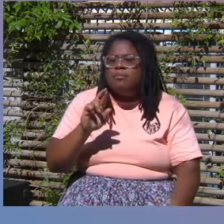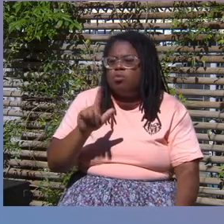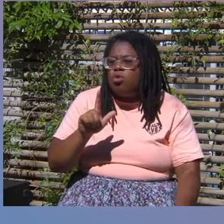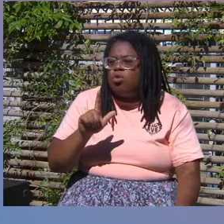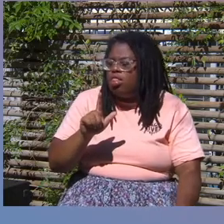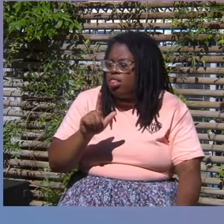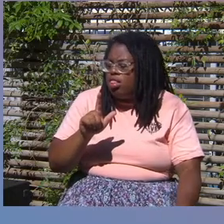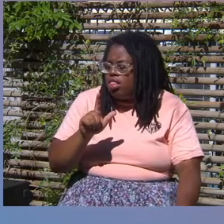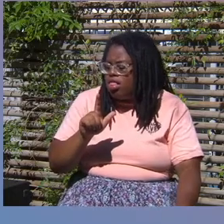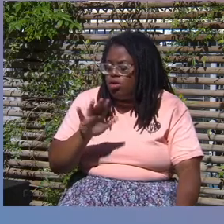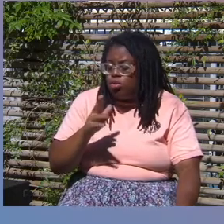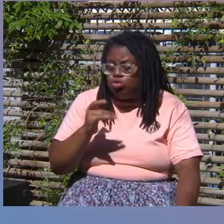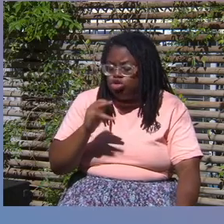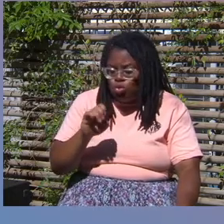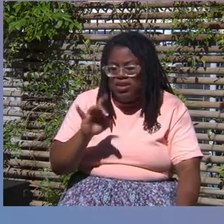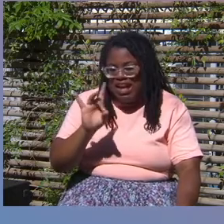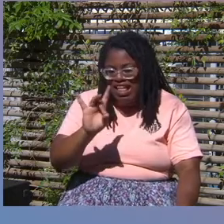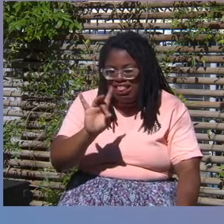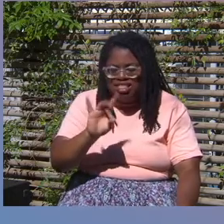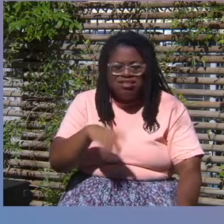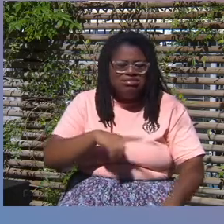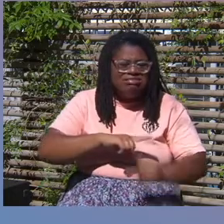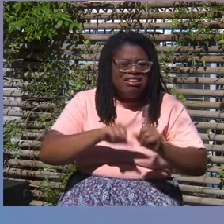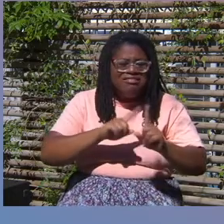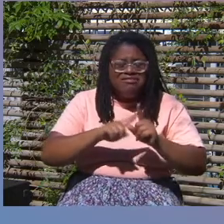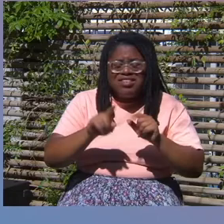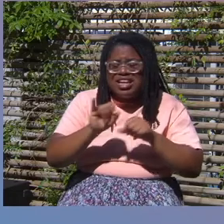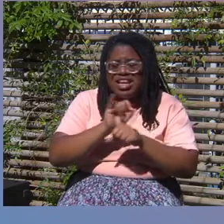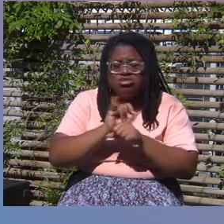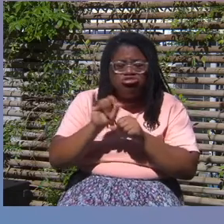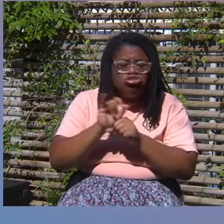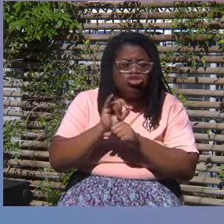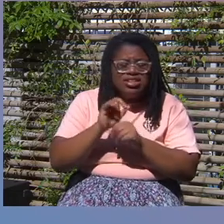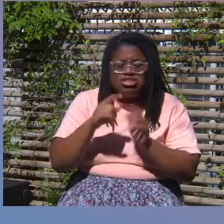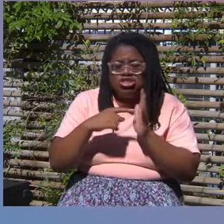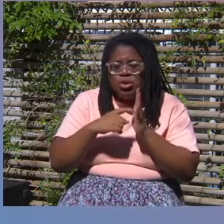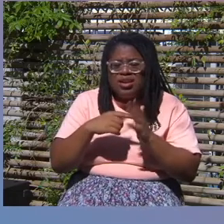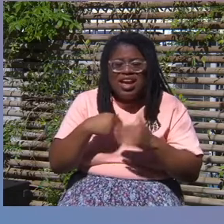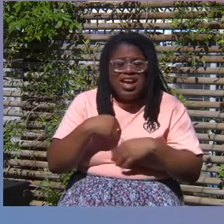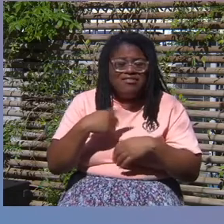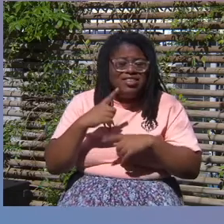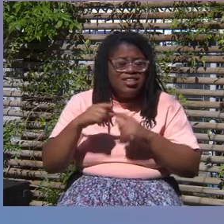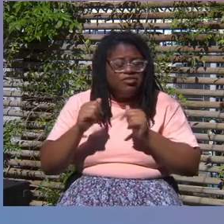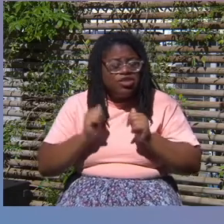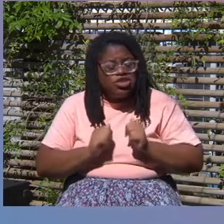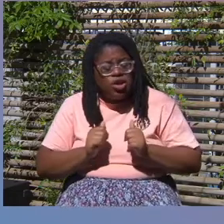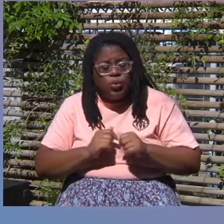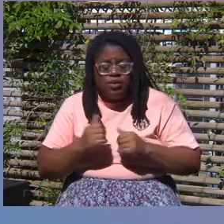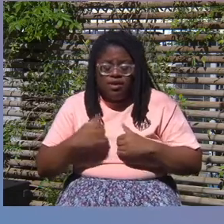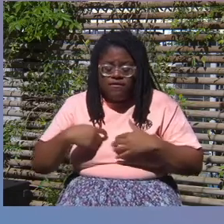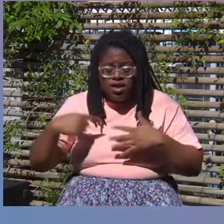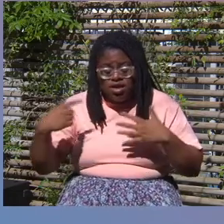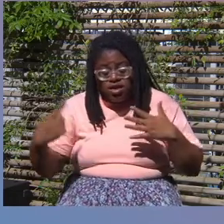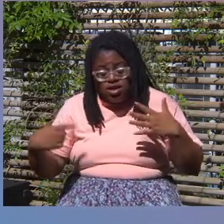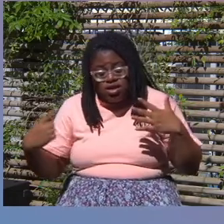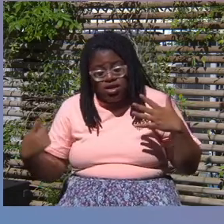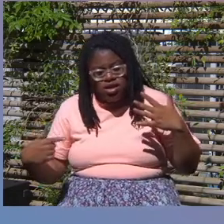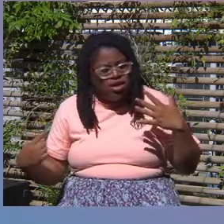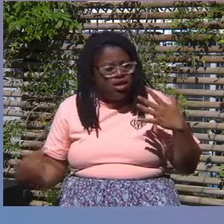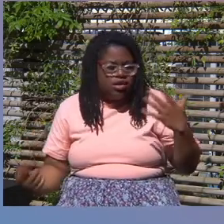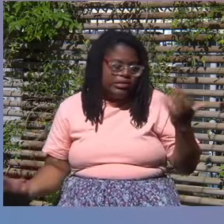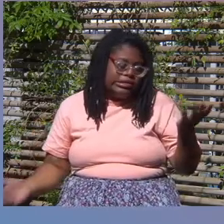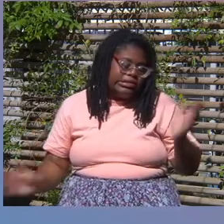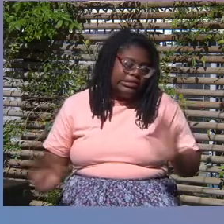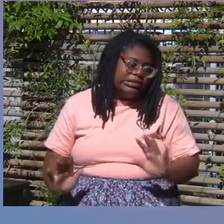On June the 8th, I'm going to do an industry showcase for them. And then I have a recital. And then I have the summer intensive. And then I, you